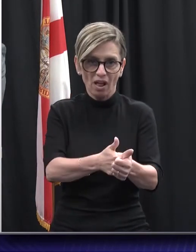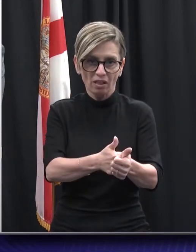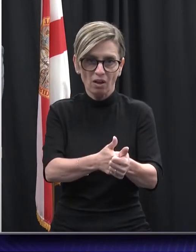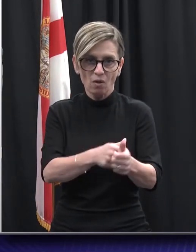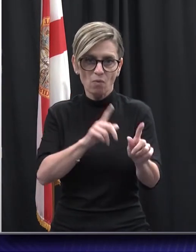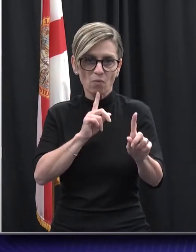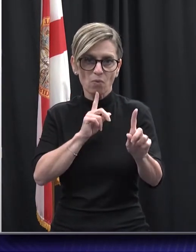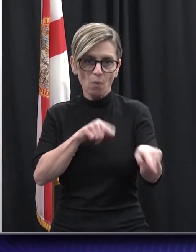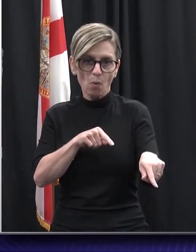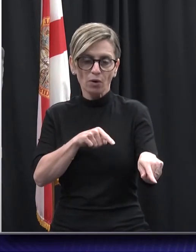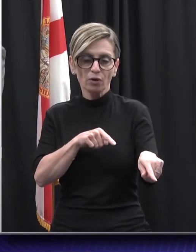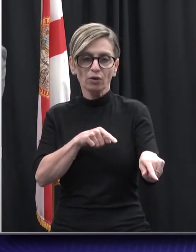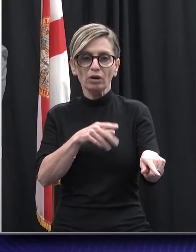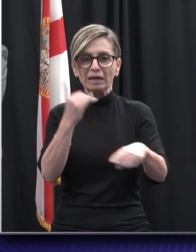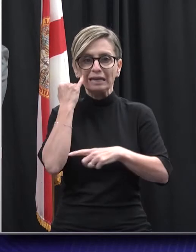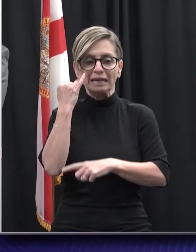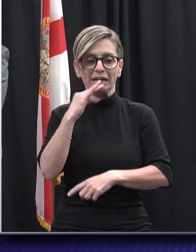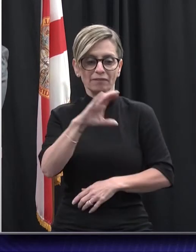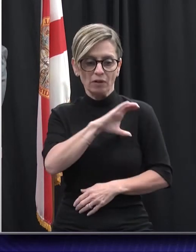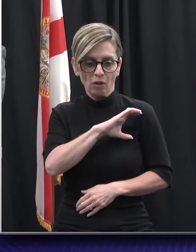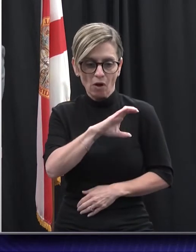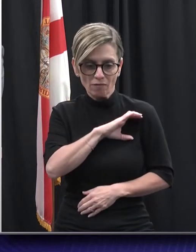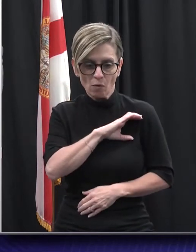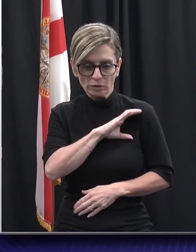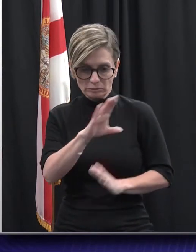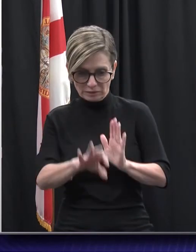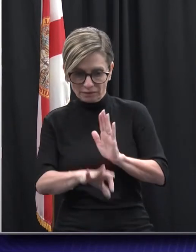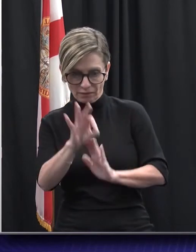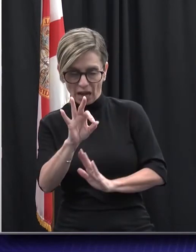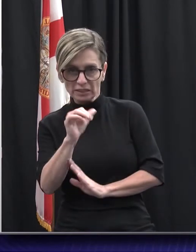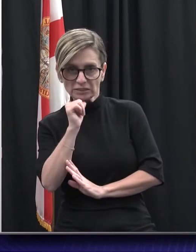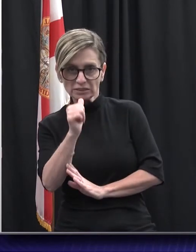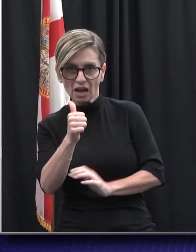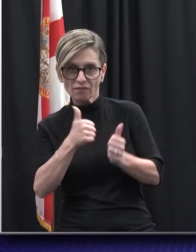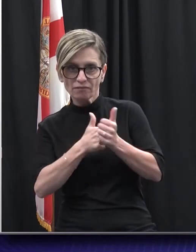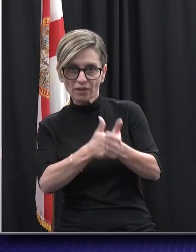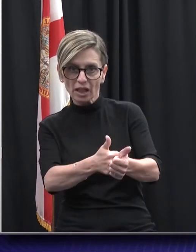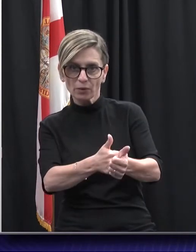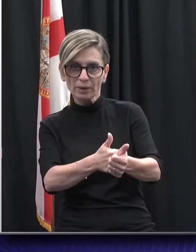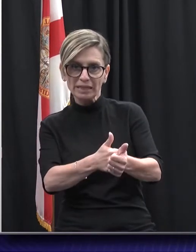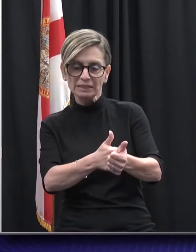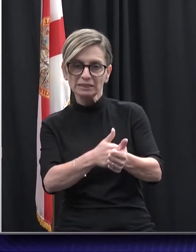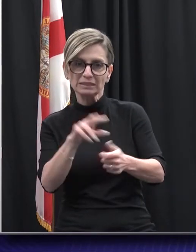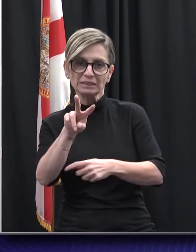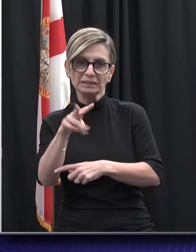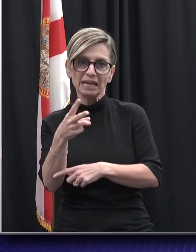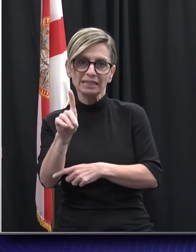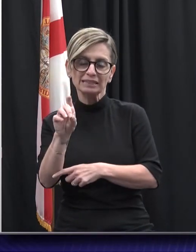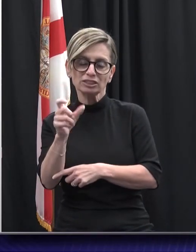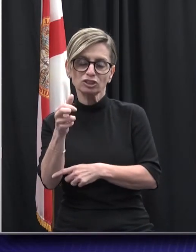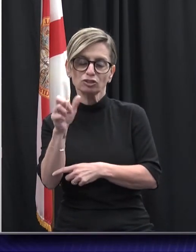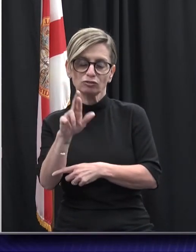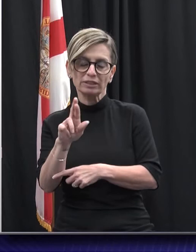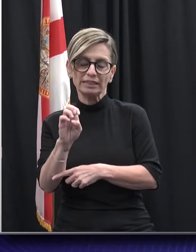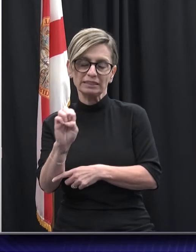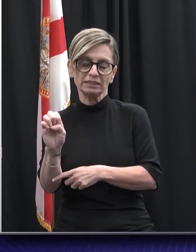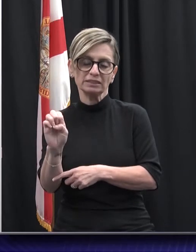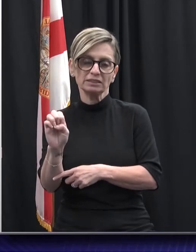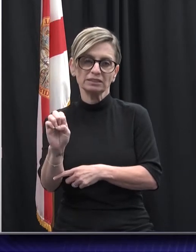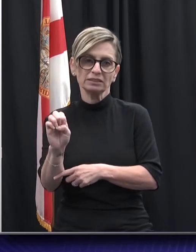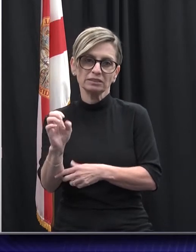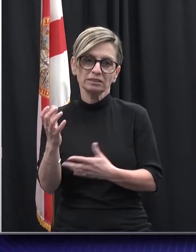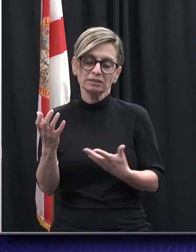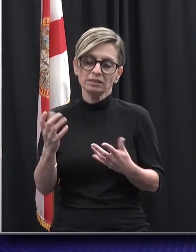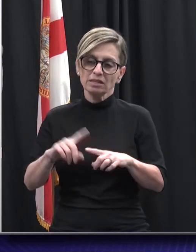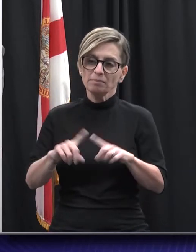The law enforcement were to find somebody not in compliance, but again, that is not our intent. That would be a last resort. That